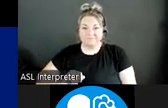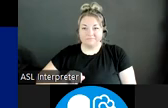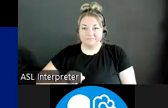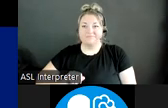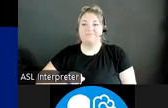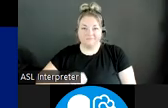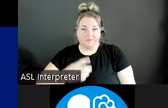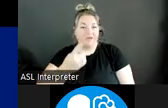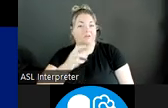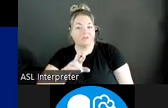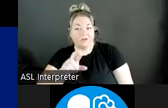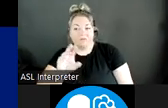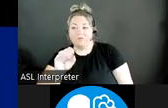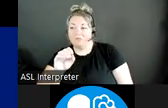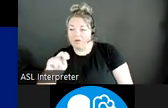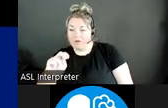Dr. Rob.